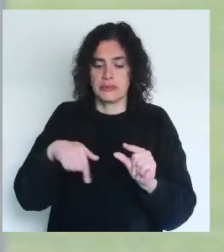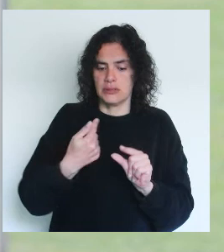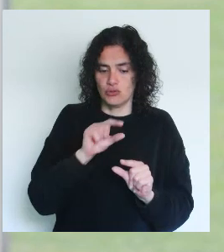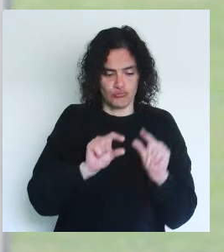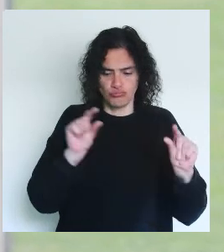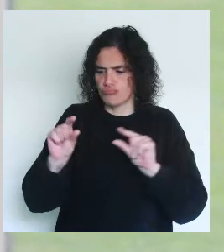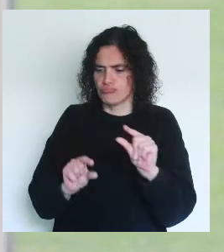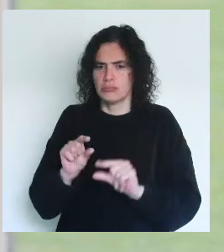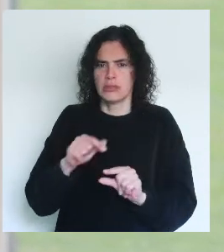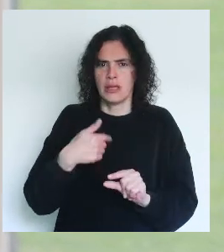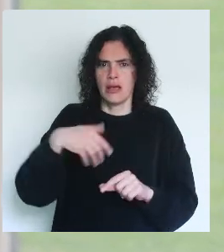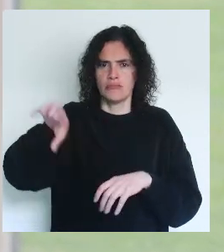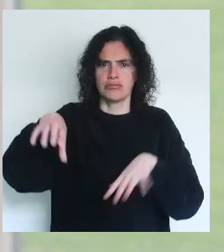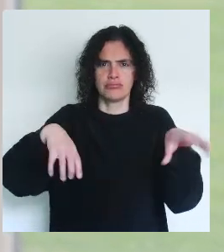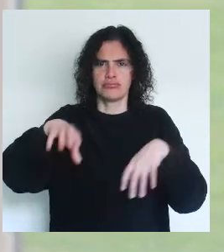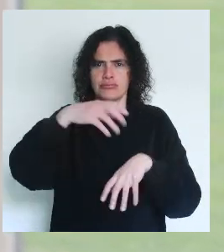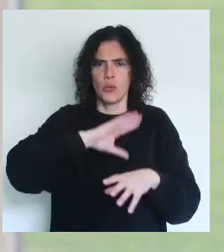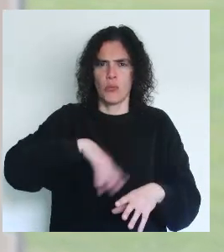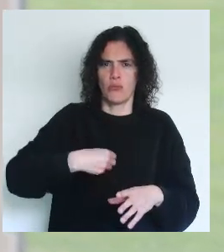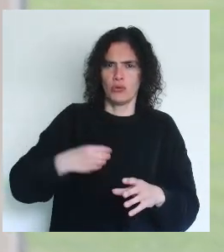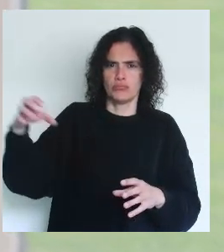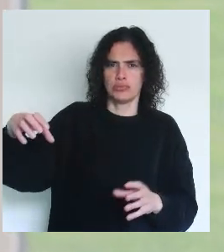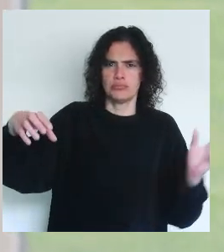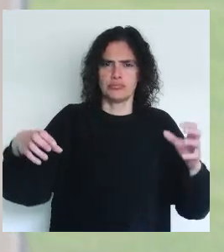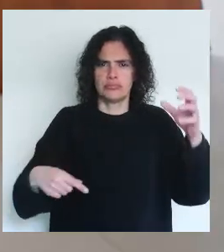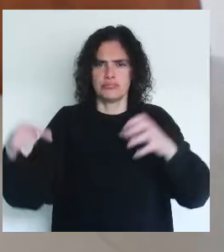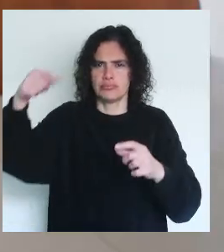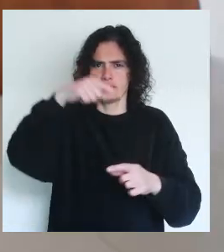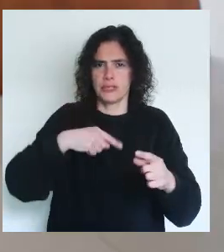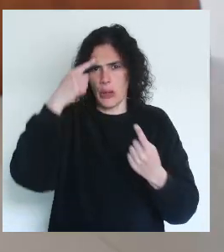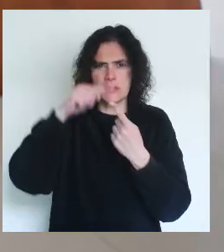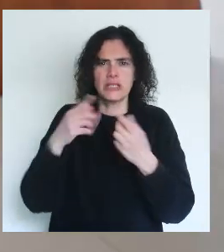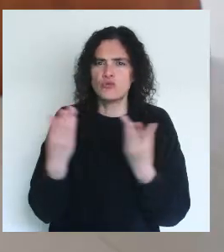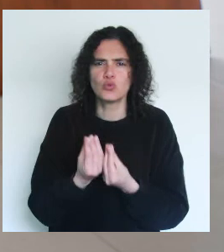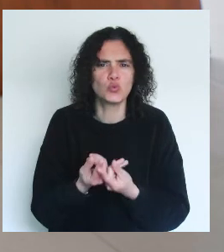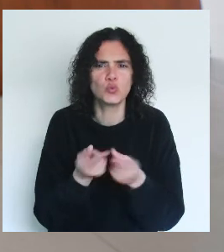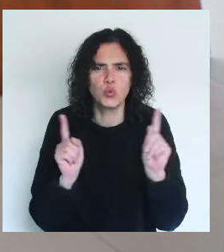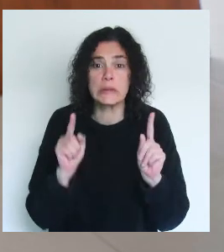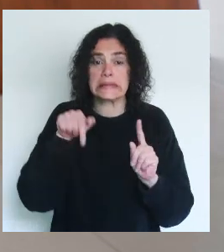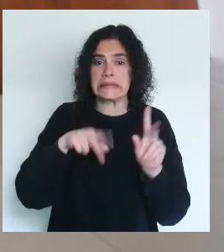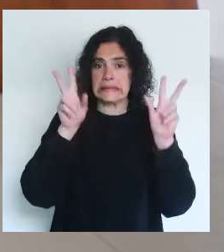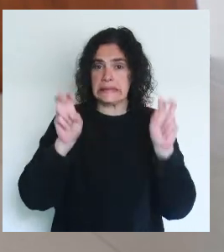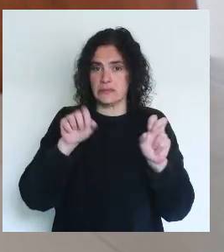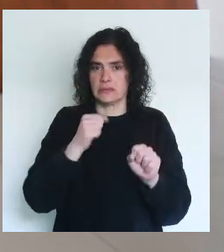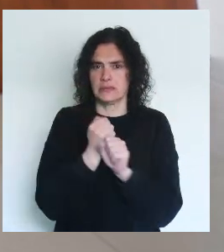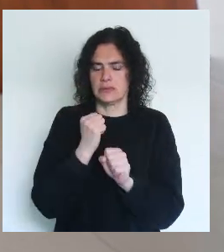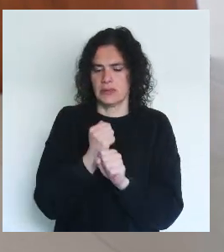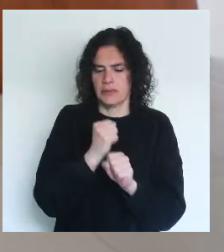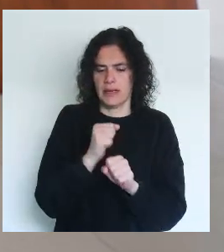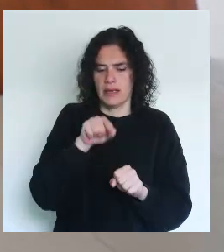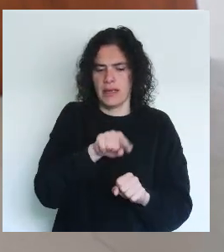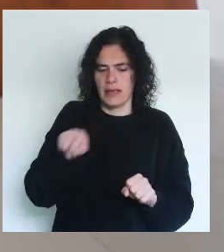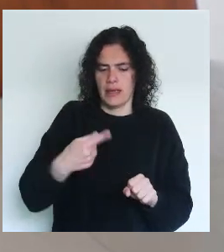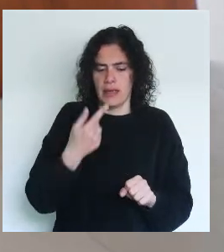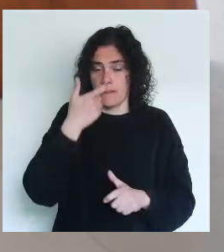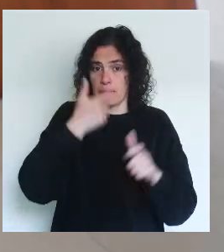these fragments are dispersed across the world, never to be shown together. The title of this work is